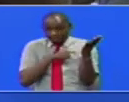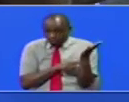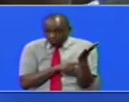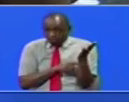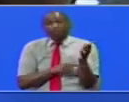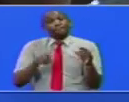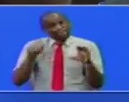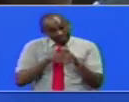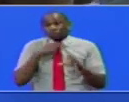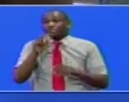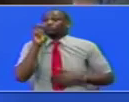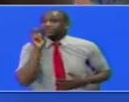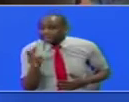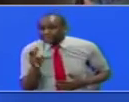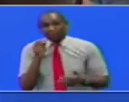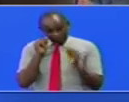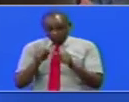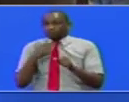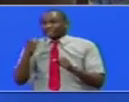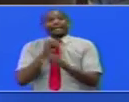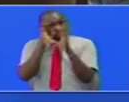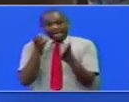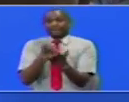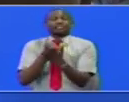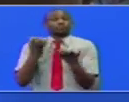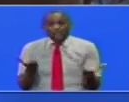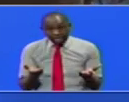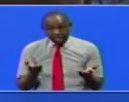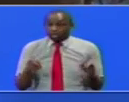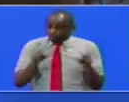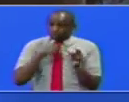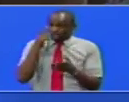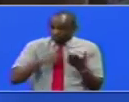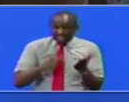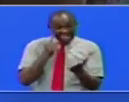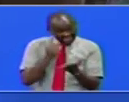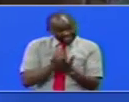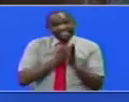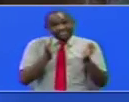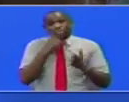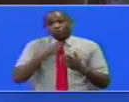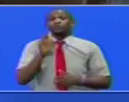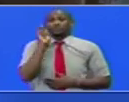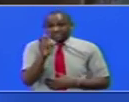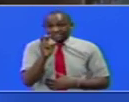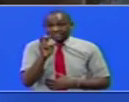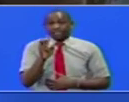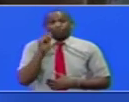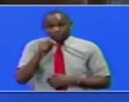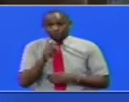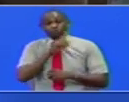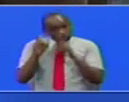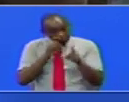is what members were keen to see, whether he can substantiate his allegations. It's also the matter that the Auditor General wanted to see so that he can also